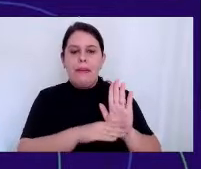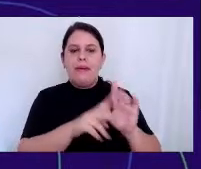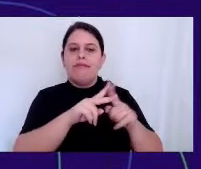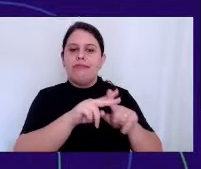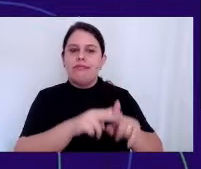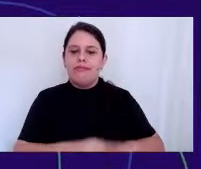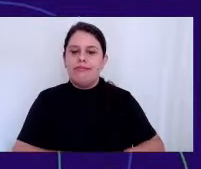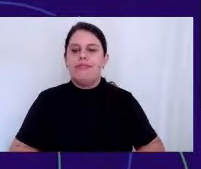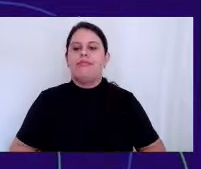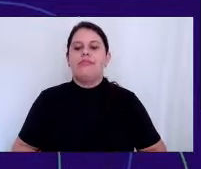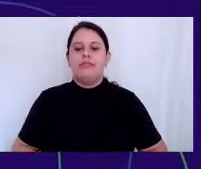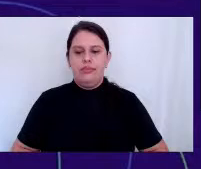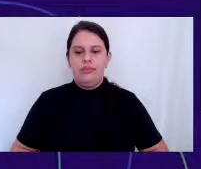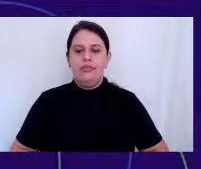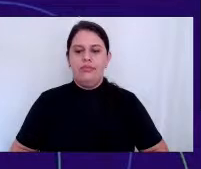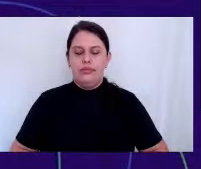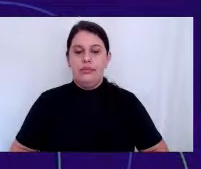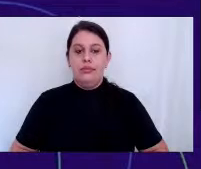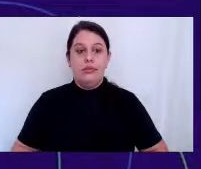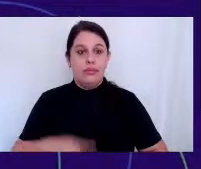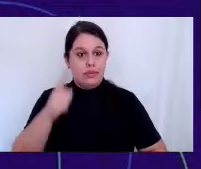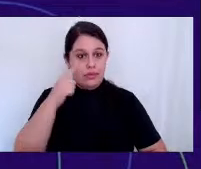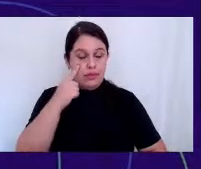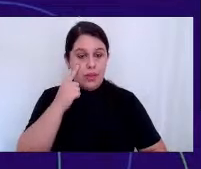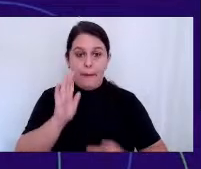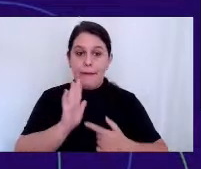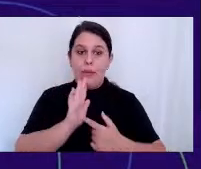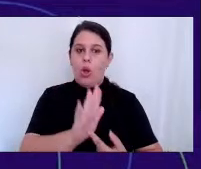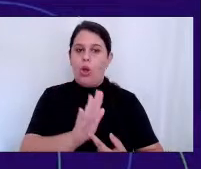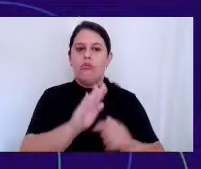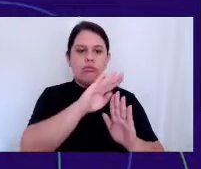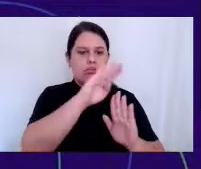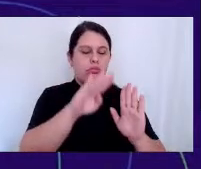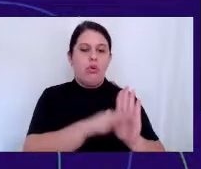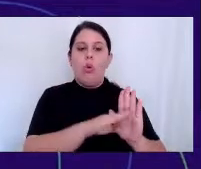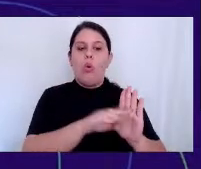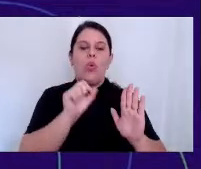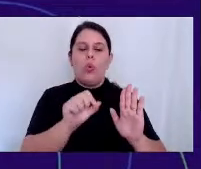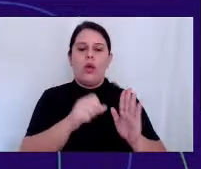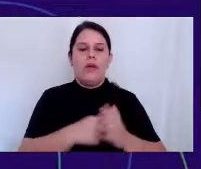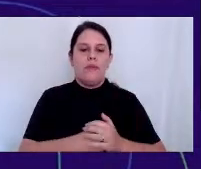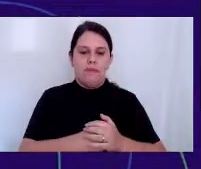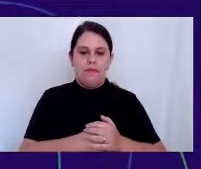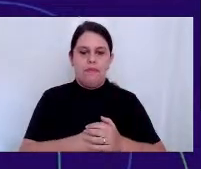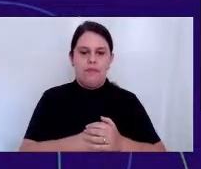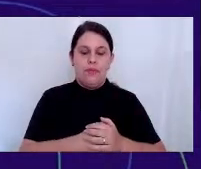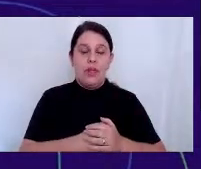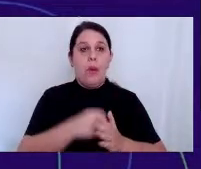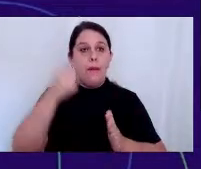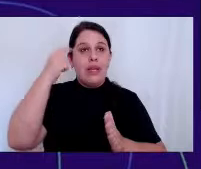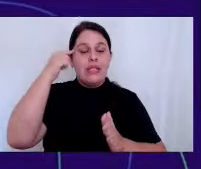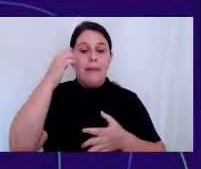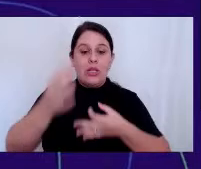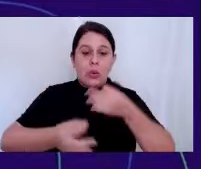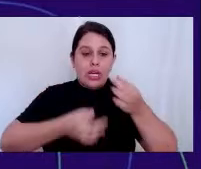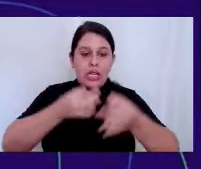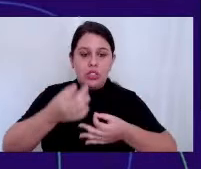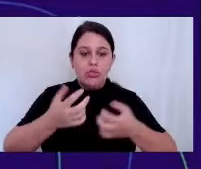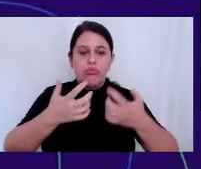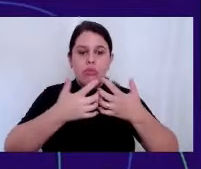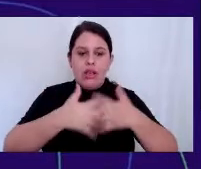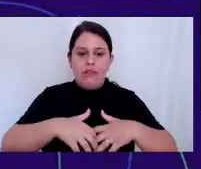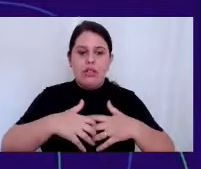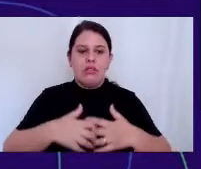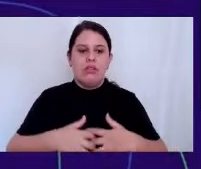this workshop was around critical thinking and reflection, right? So you might want to use AI to help provide feedback